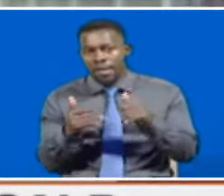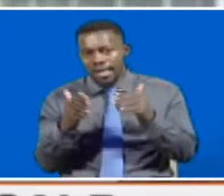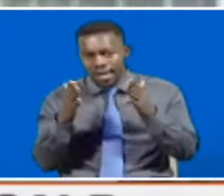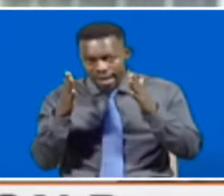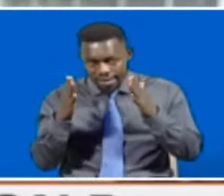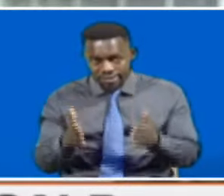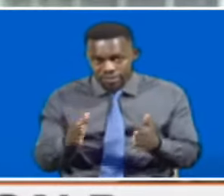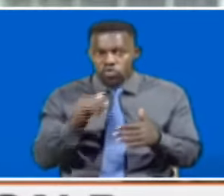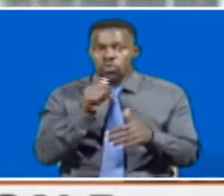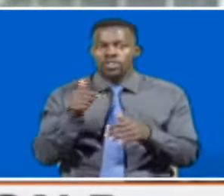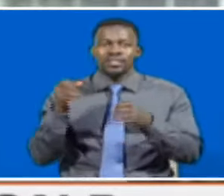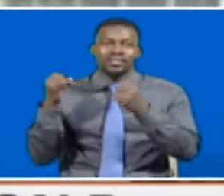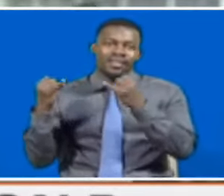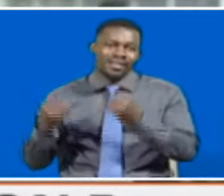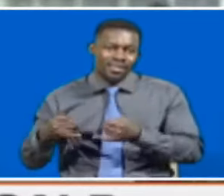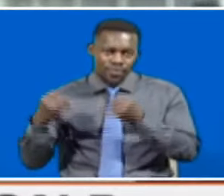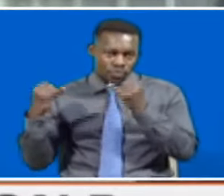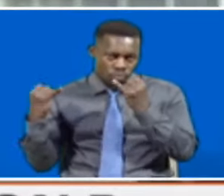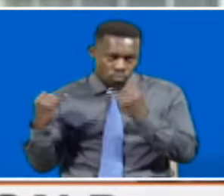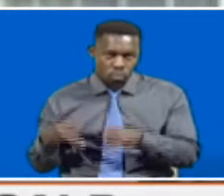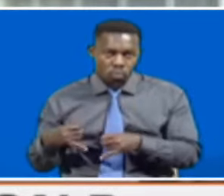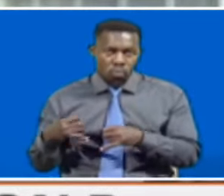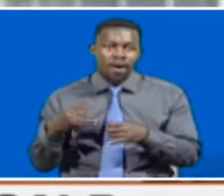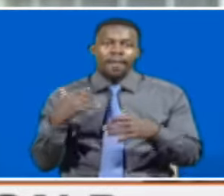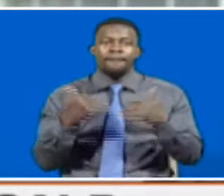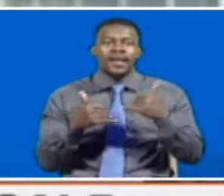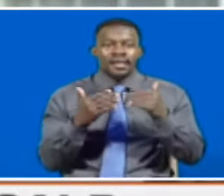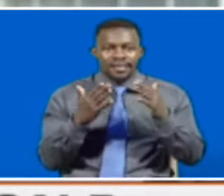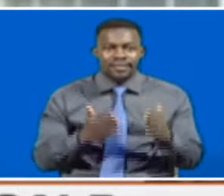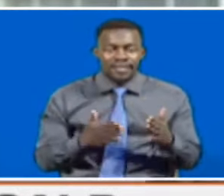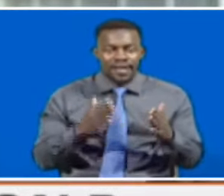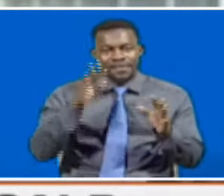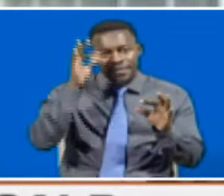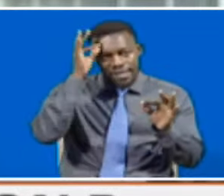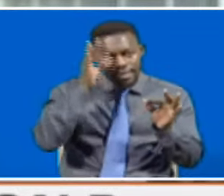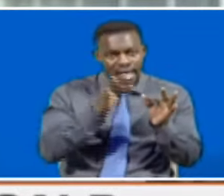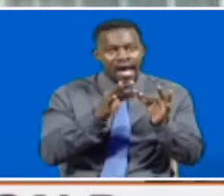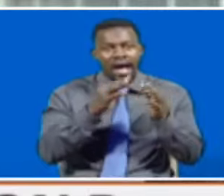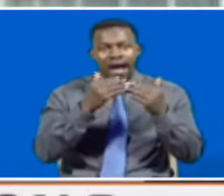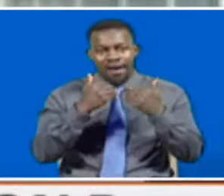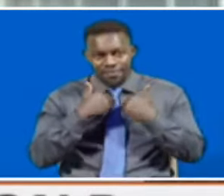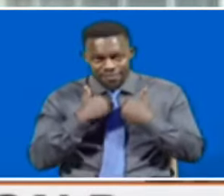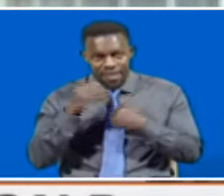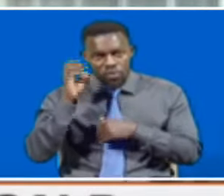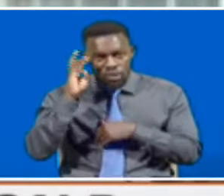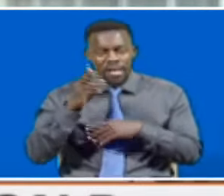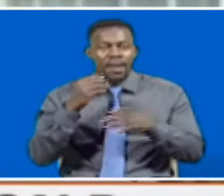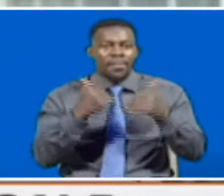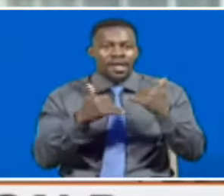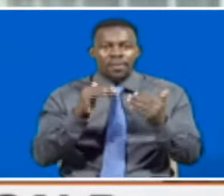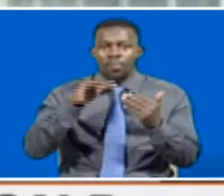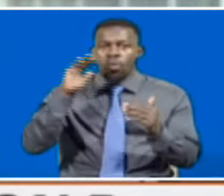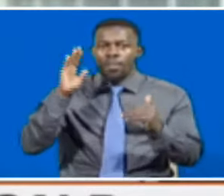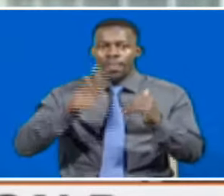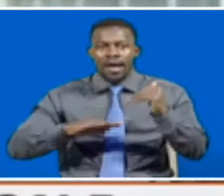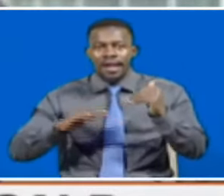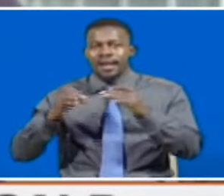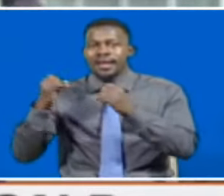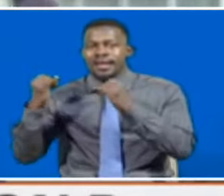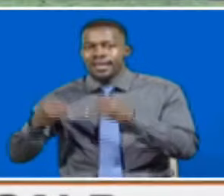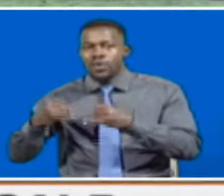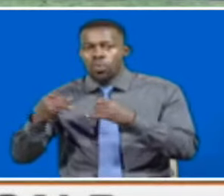ya kuondoana. Iyo tuna imani kuwa wataweza kucheza vizuri kuliko maybe wachezaji wenye ambao hawana